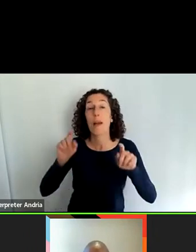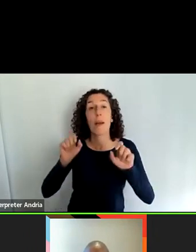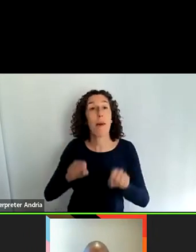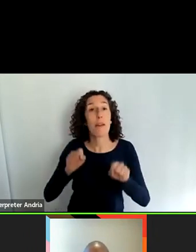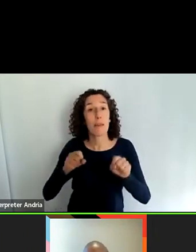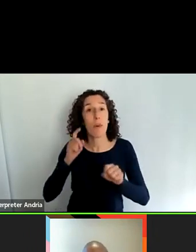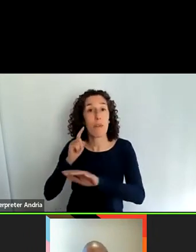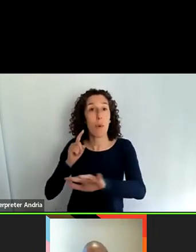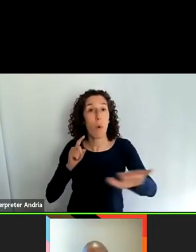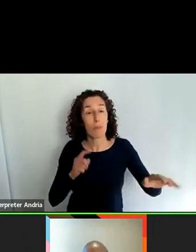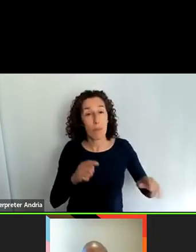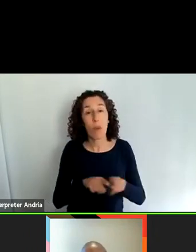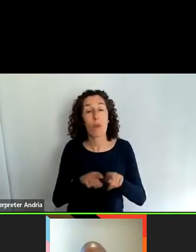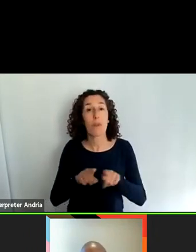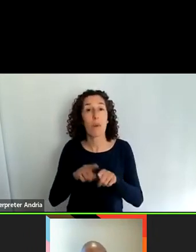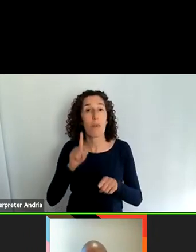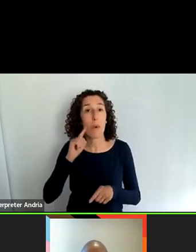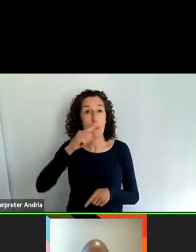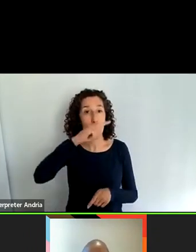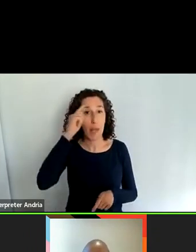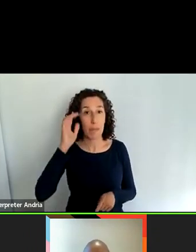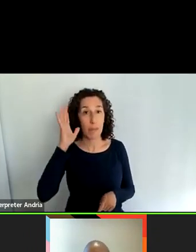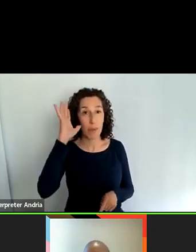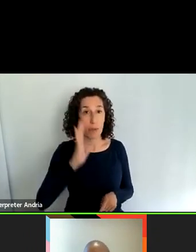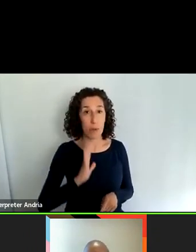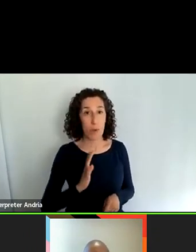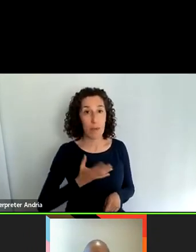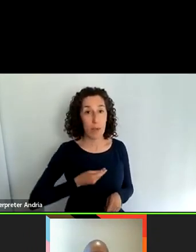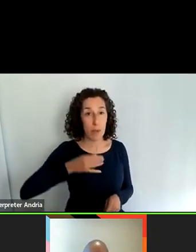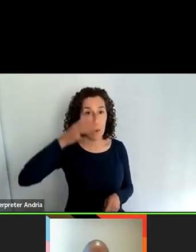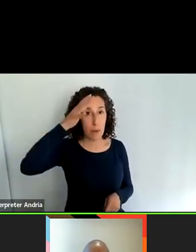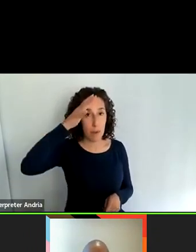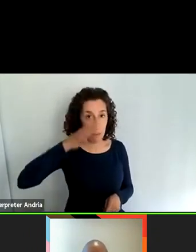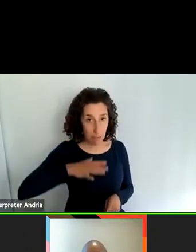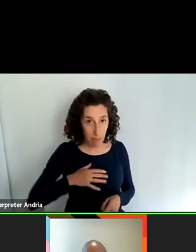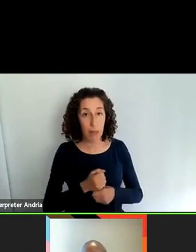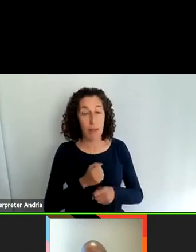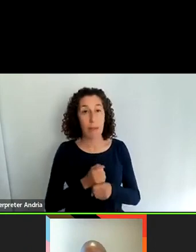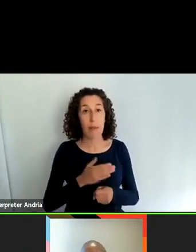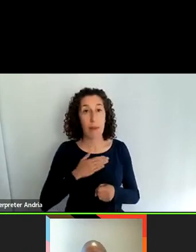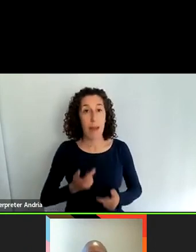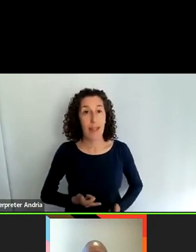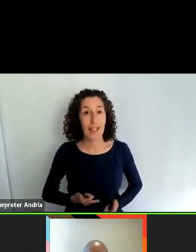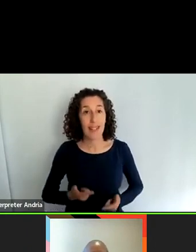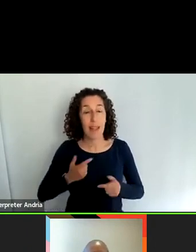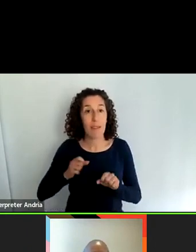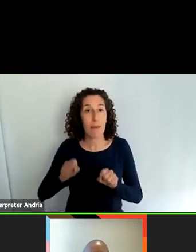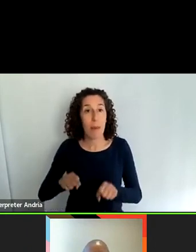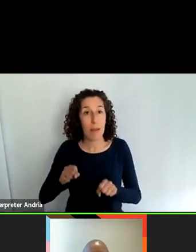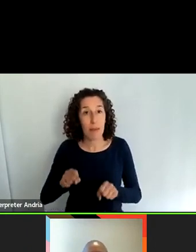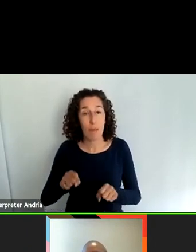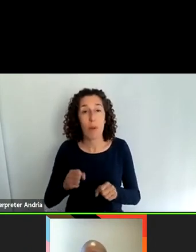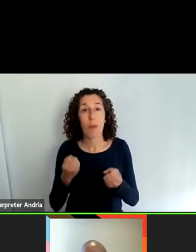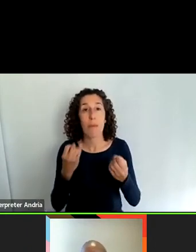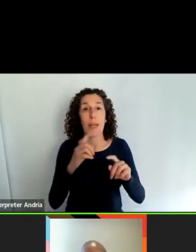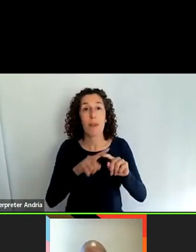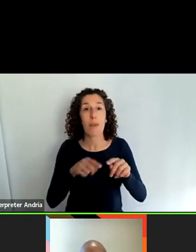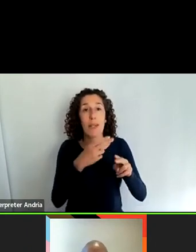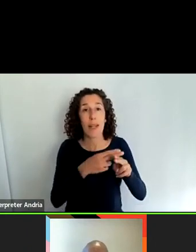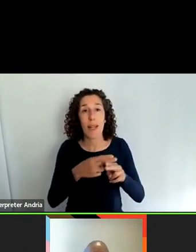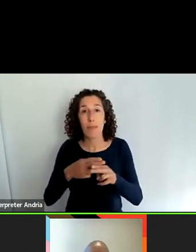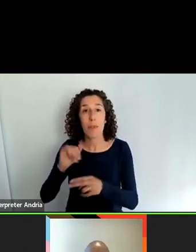men, Black transgender men within the community who've made my life possible, like Shady Prada, Sean Coleman Ebony, Javon